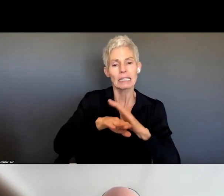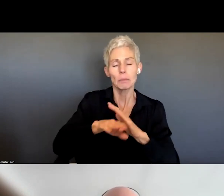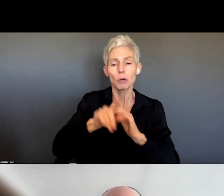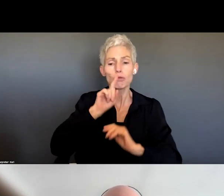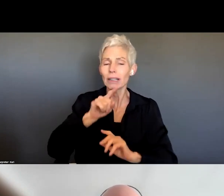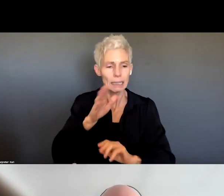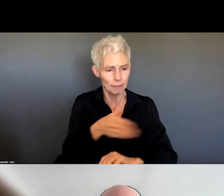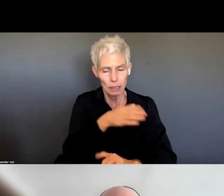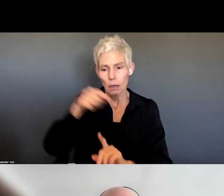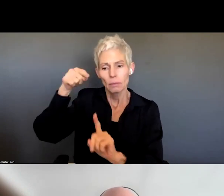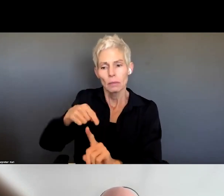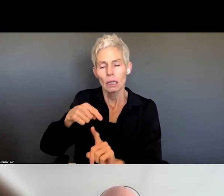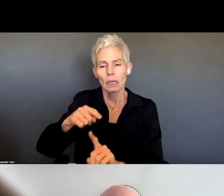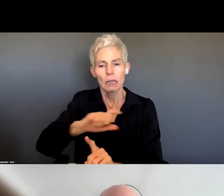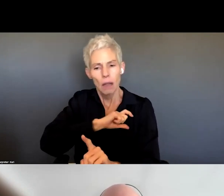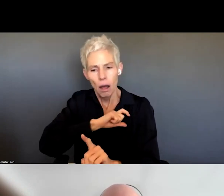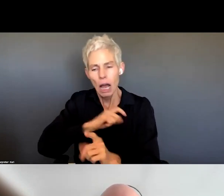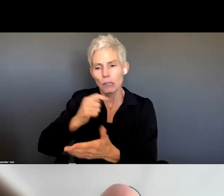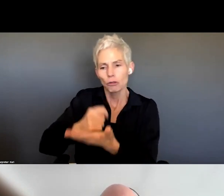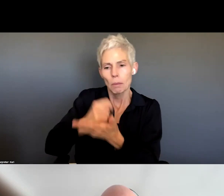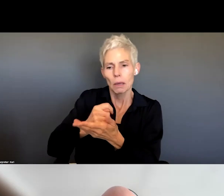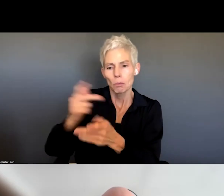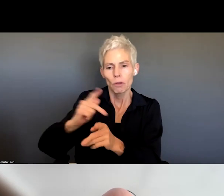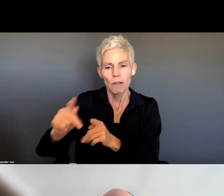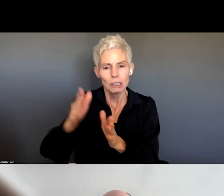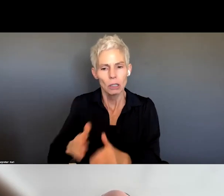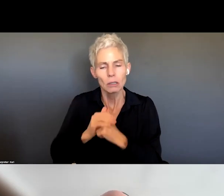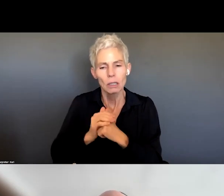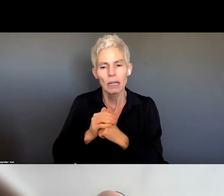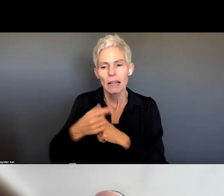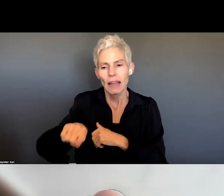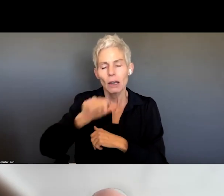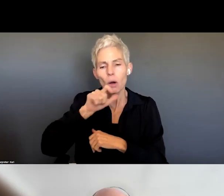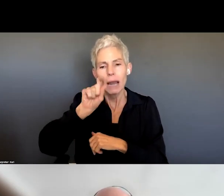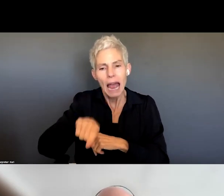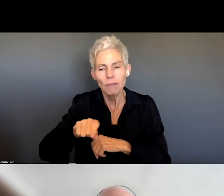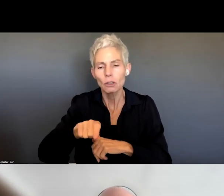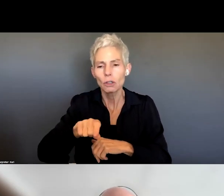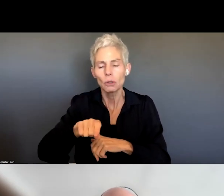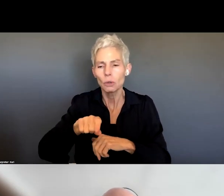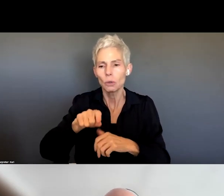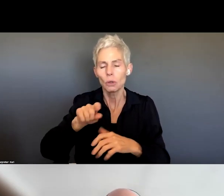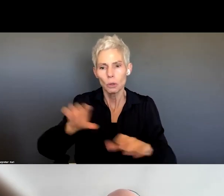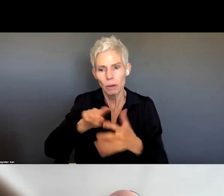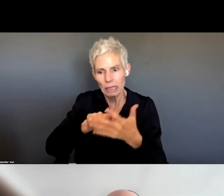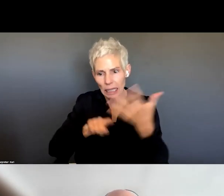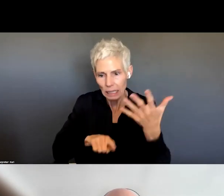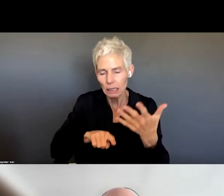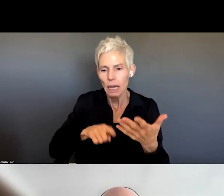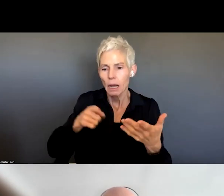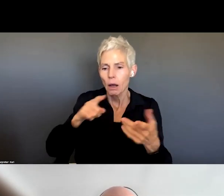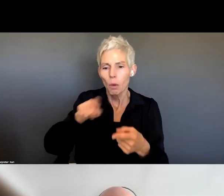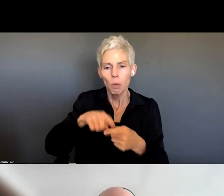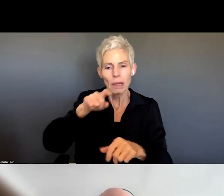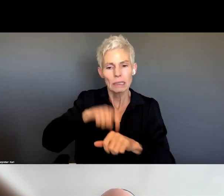convenience of law enforcement and treatment professionals to not have to carry nuance when referring someone to treatment. So you'll hear